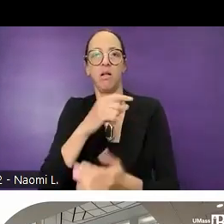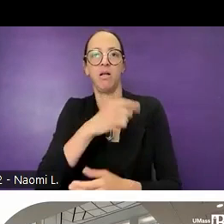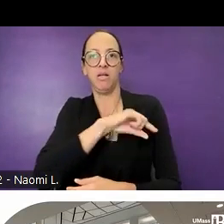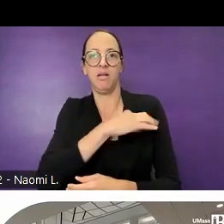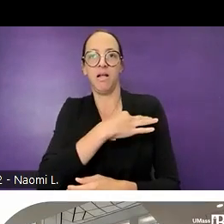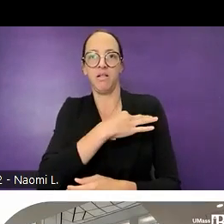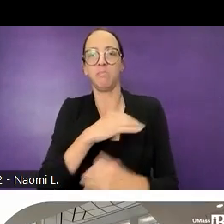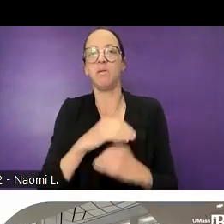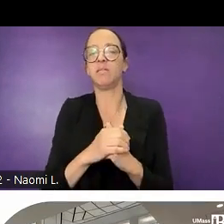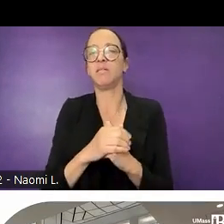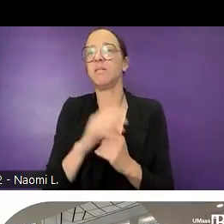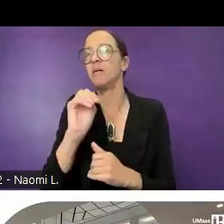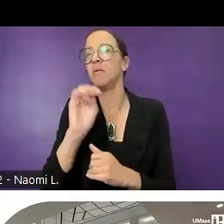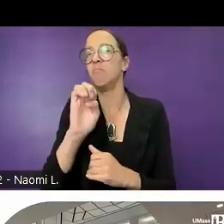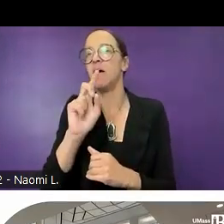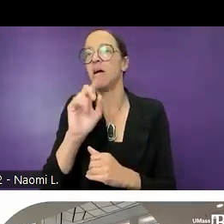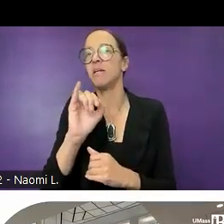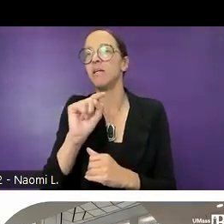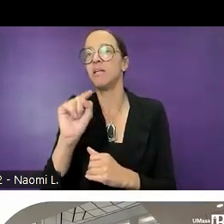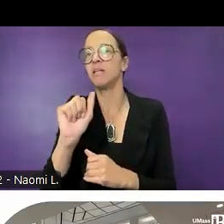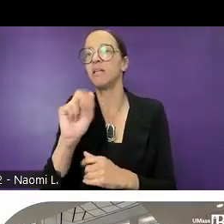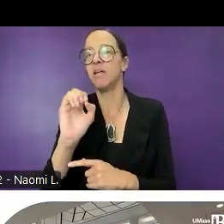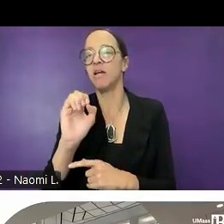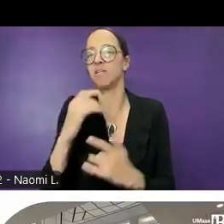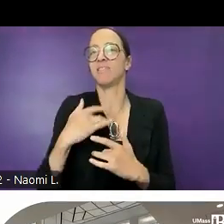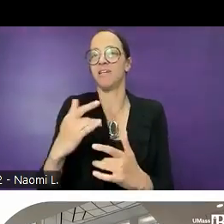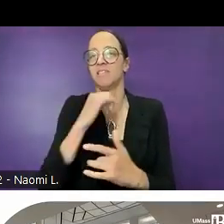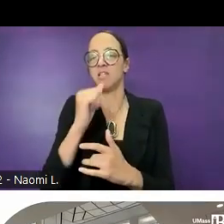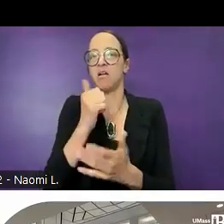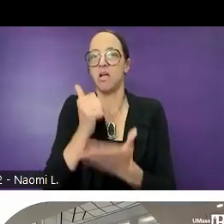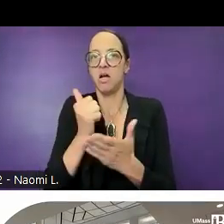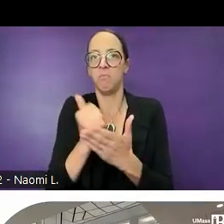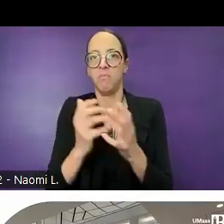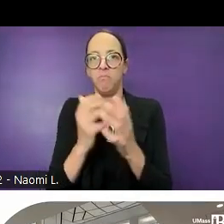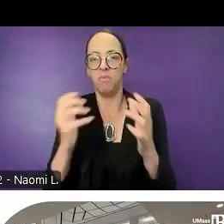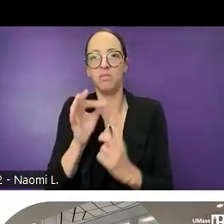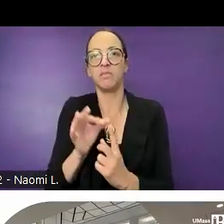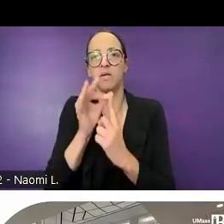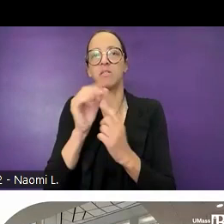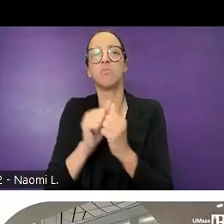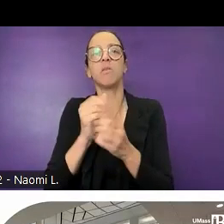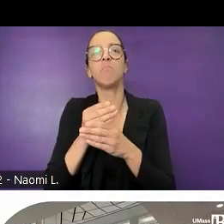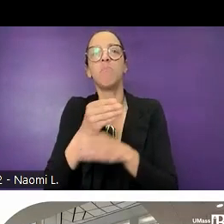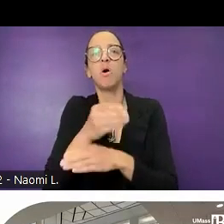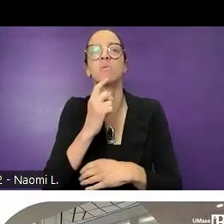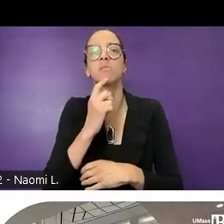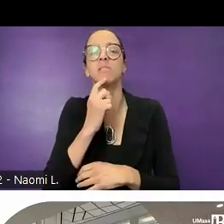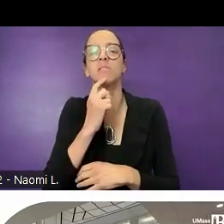only have access to Medicare's post-acute benefit for a fairly time-limited,